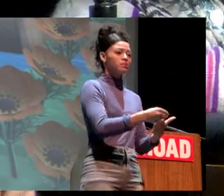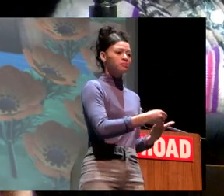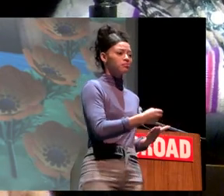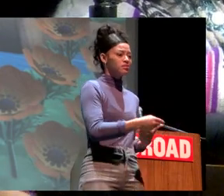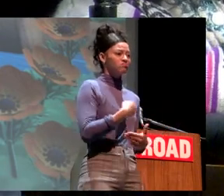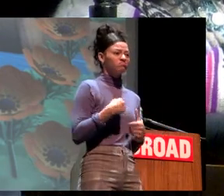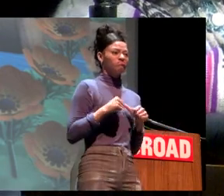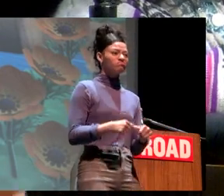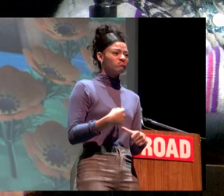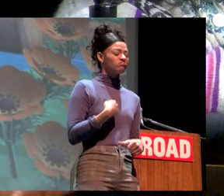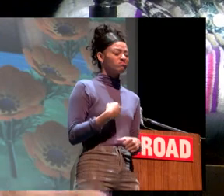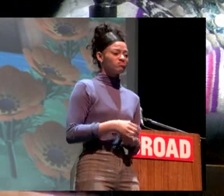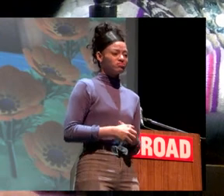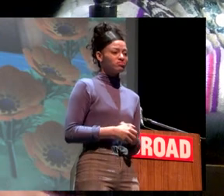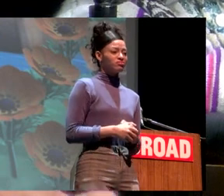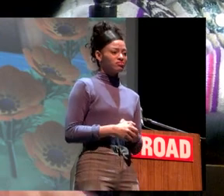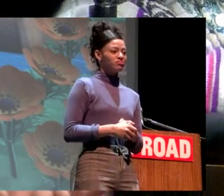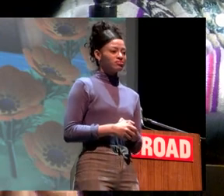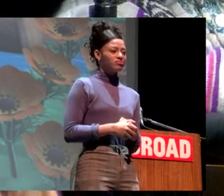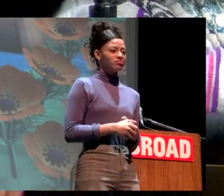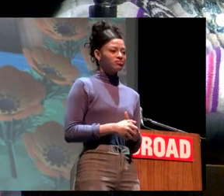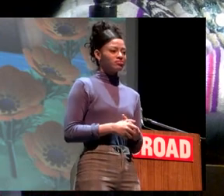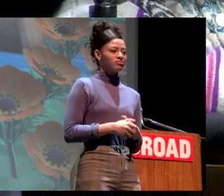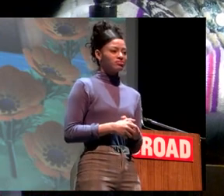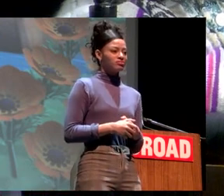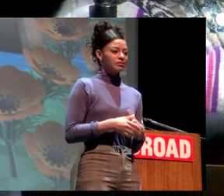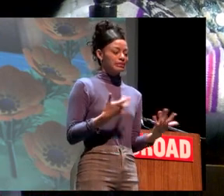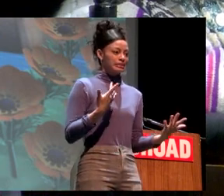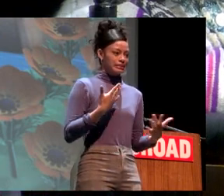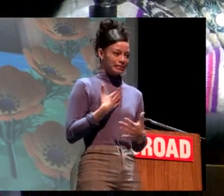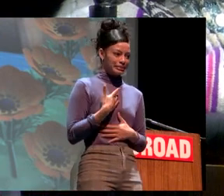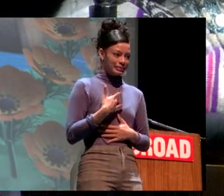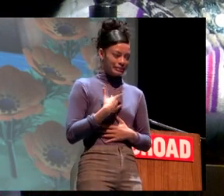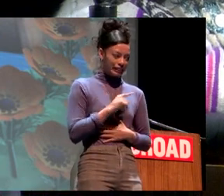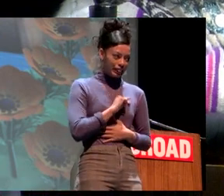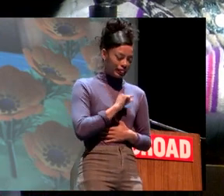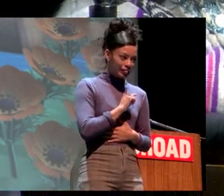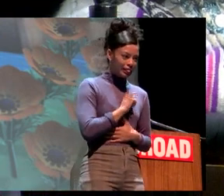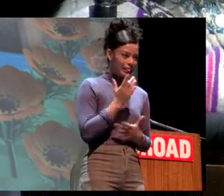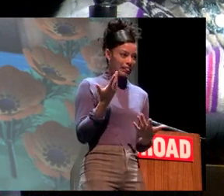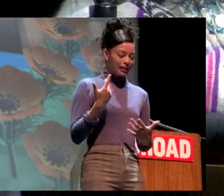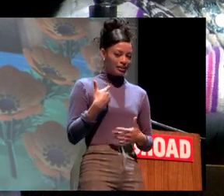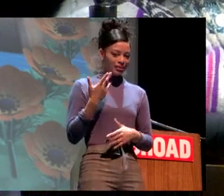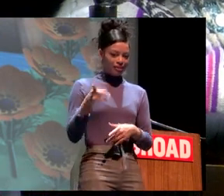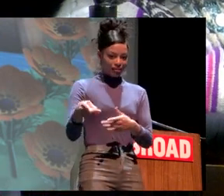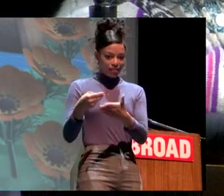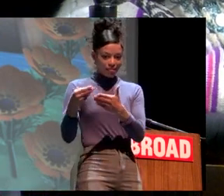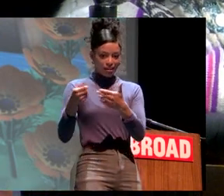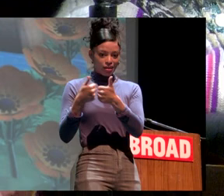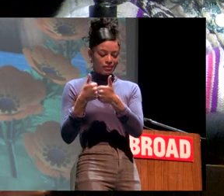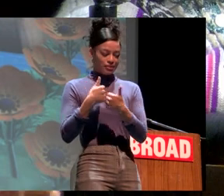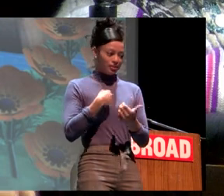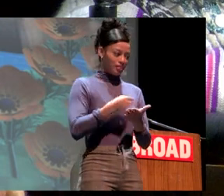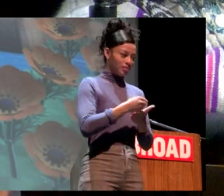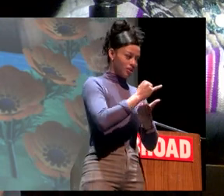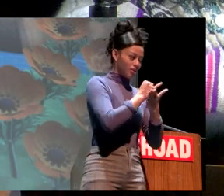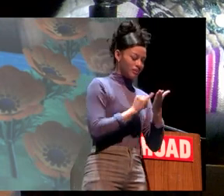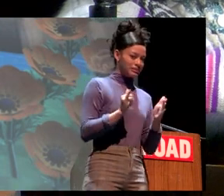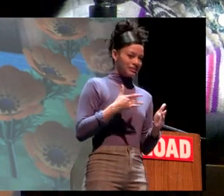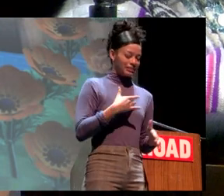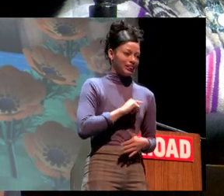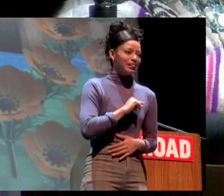But when you really look at how online games are made and structured, it's really structured to induce that kind of